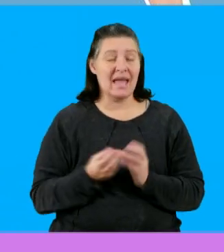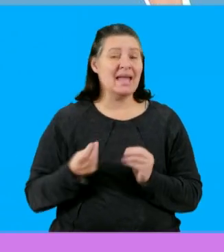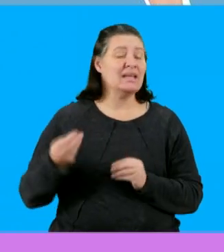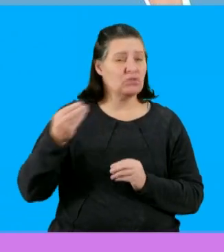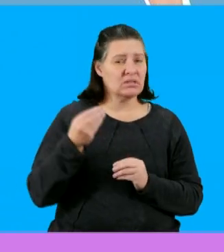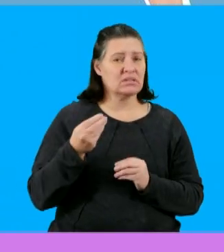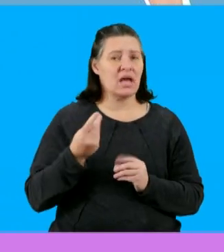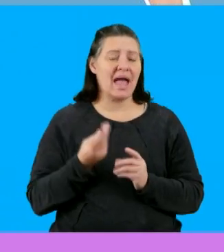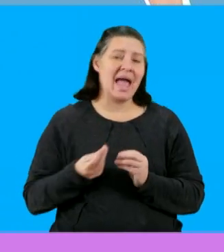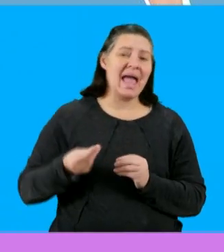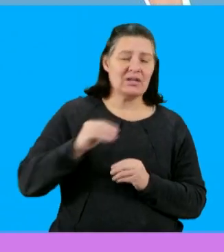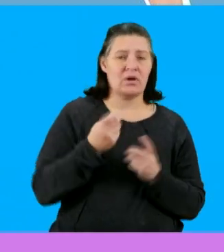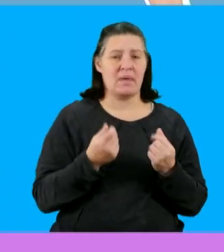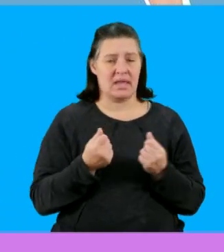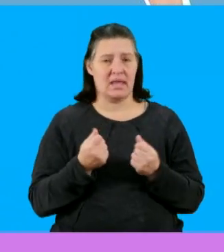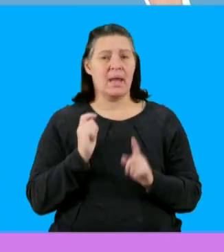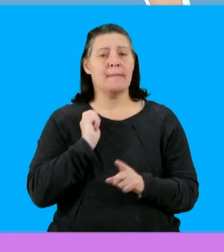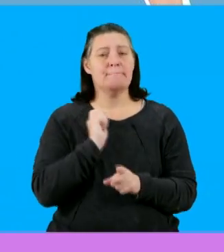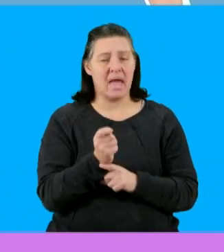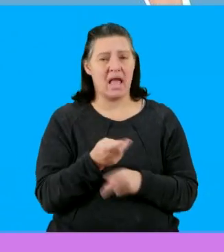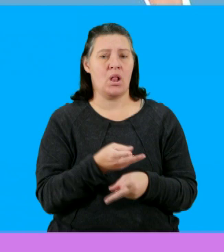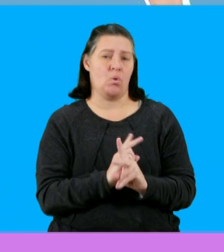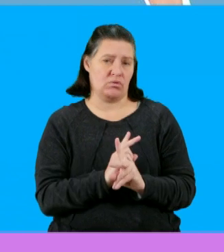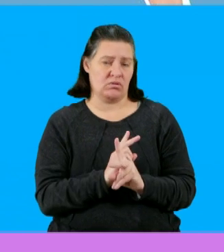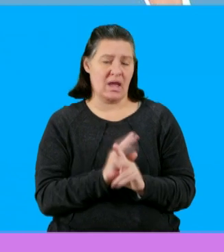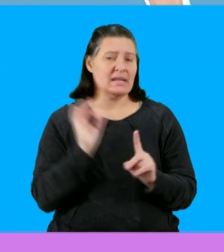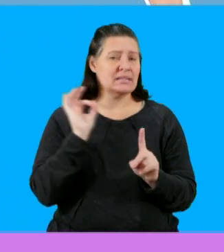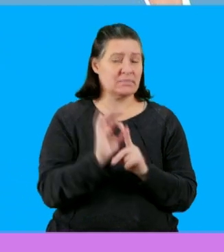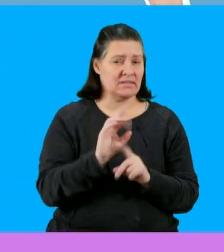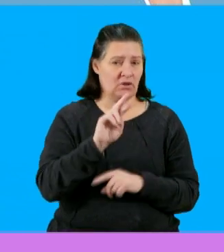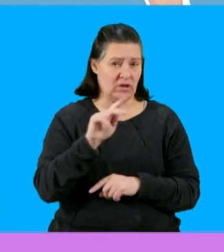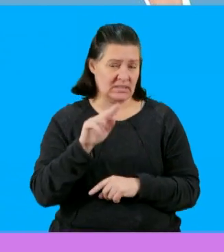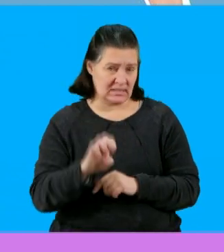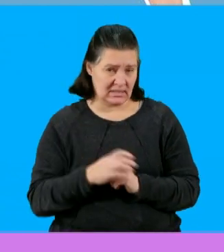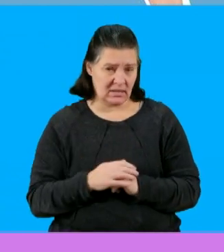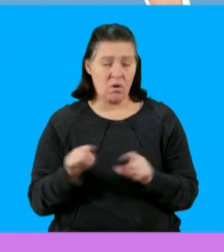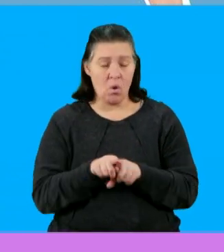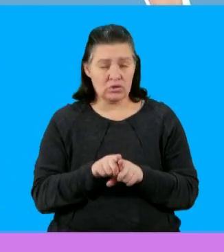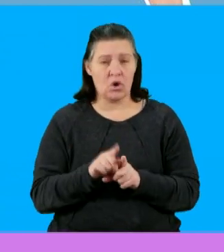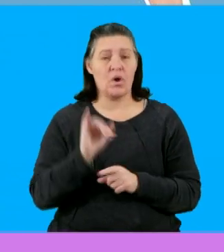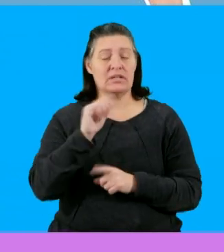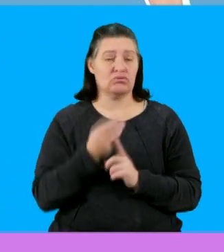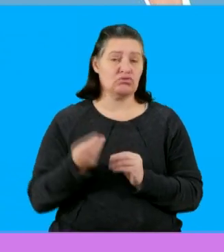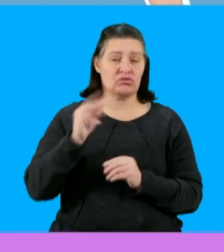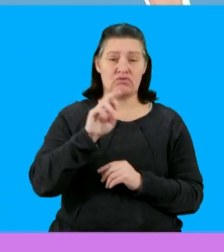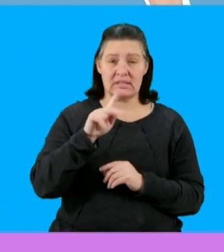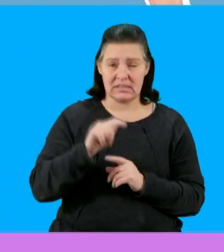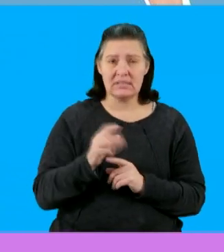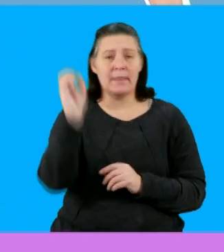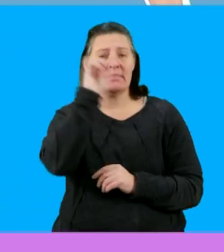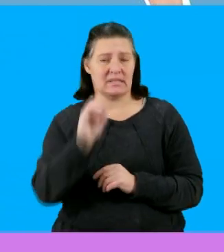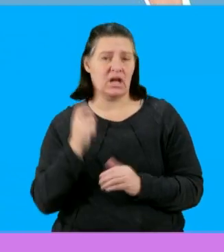So interest is extra money paid to a loan at a particular rate. Also interest rate is a